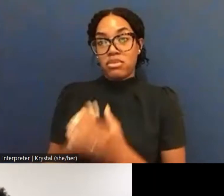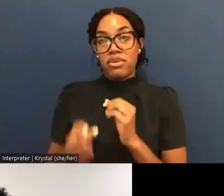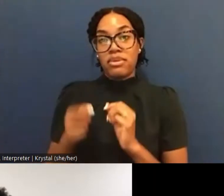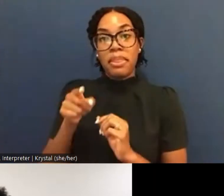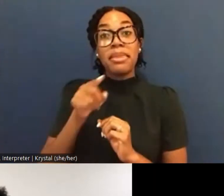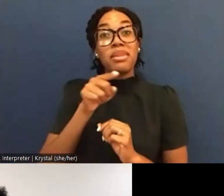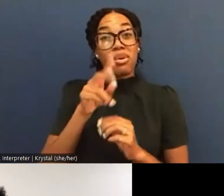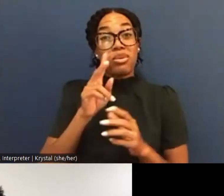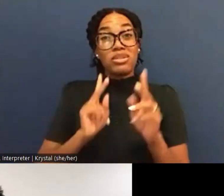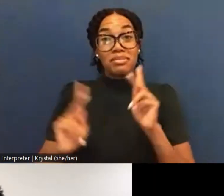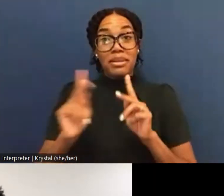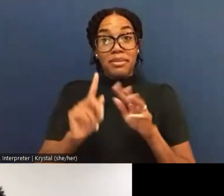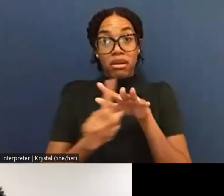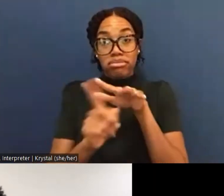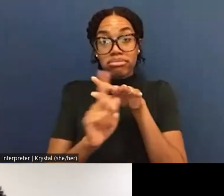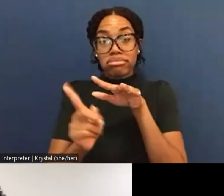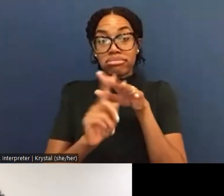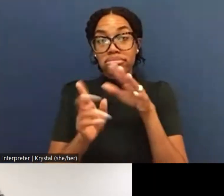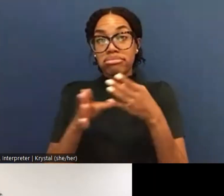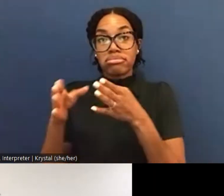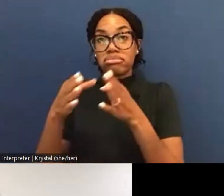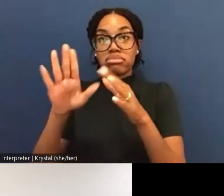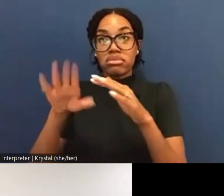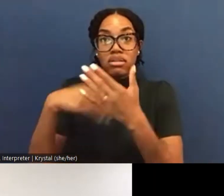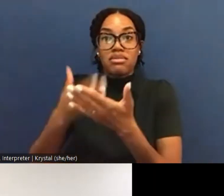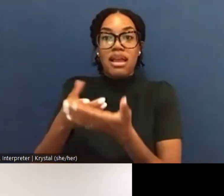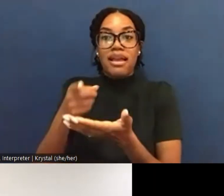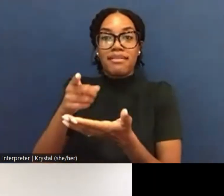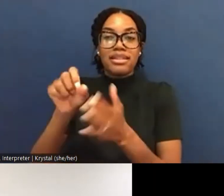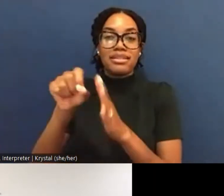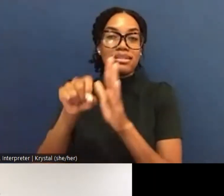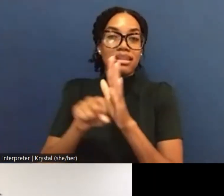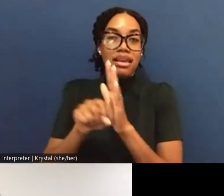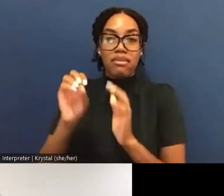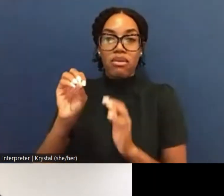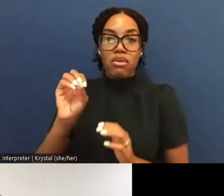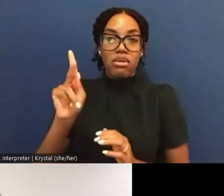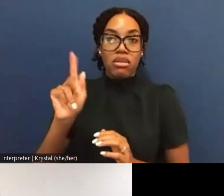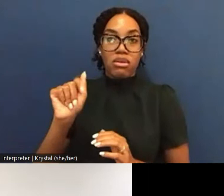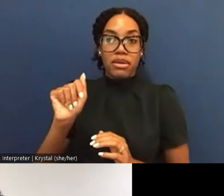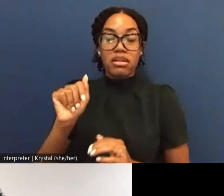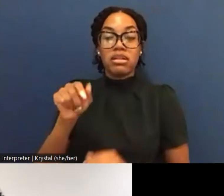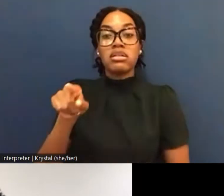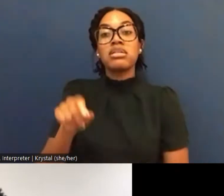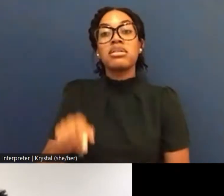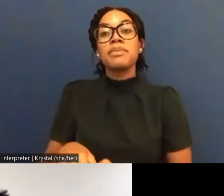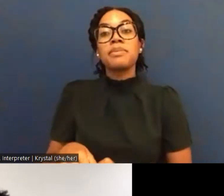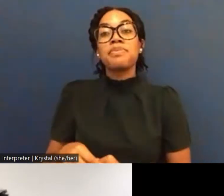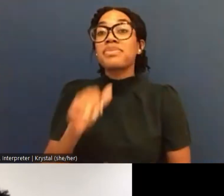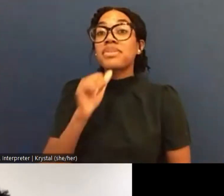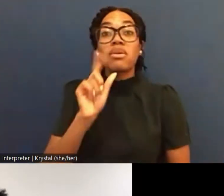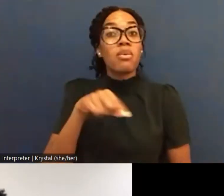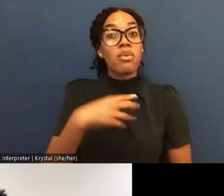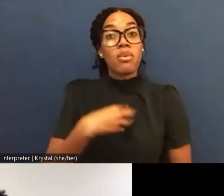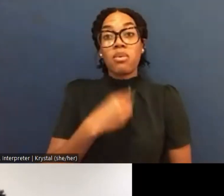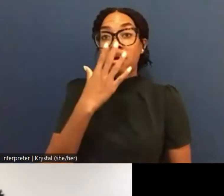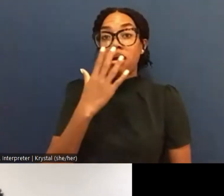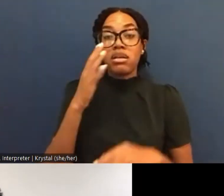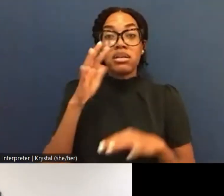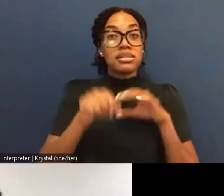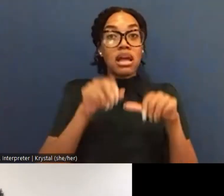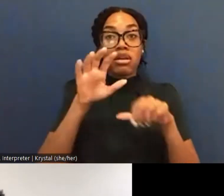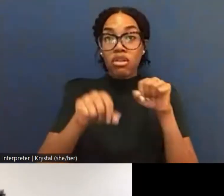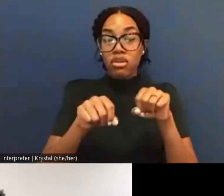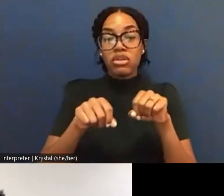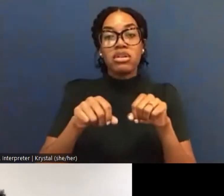as you said, now the state of Oklahoma. And so it wasn't white settlers who introduced Black slavery to this part of the West. It was these